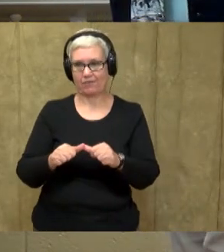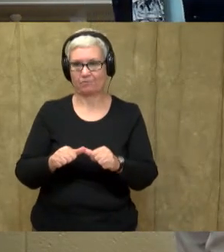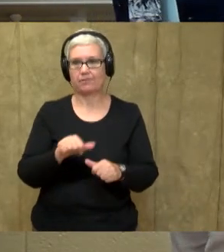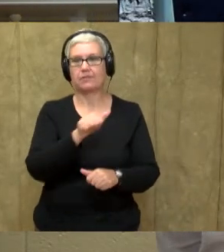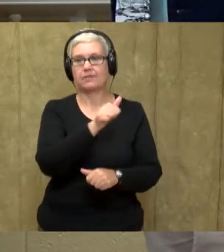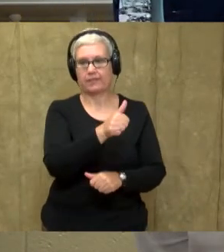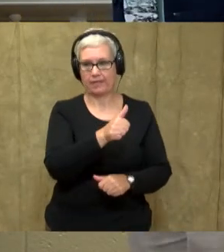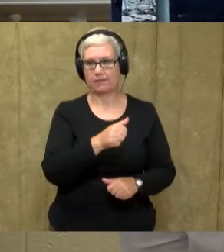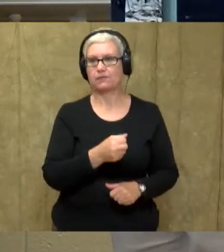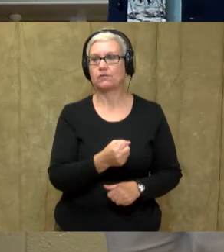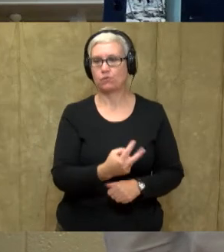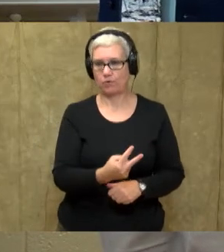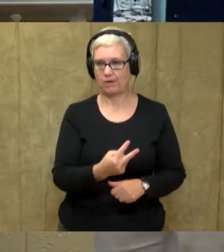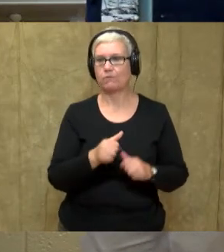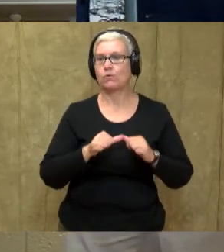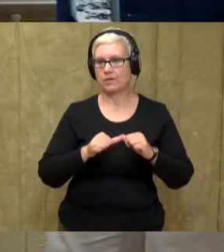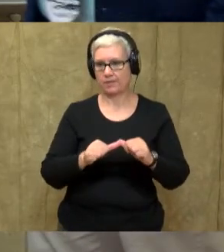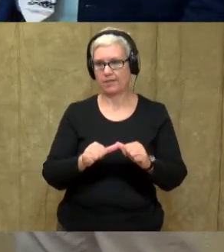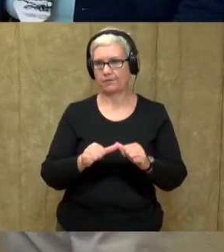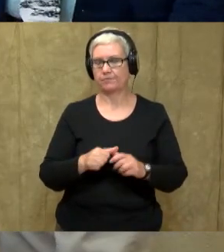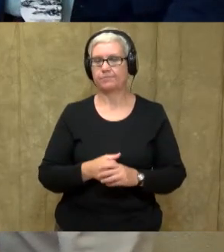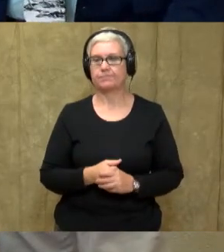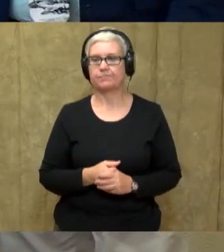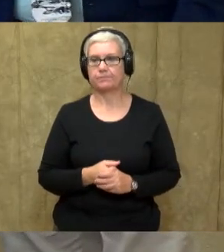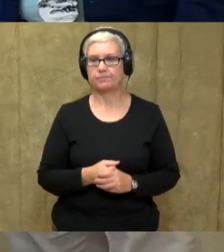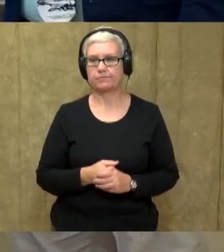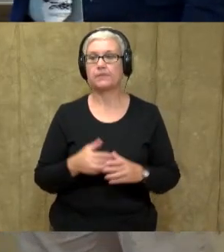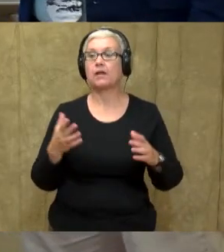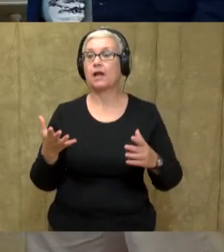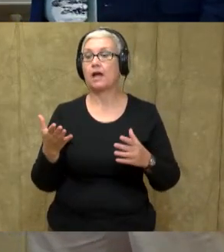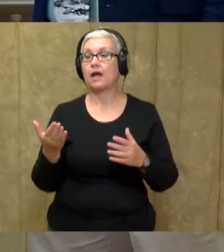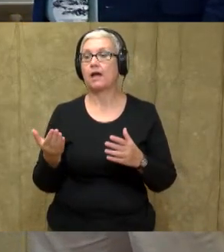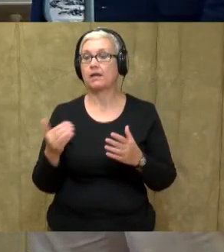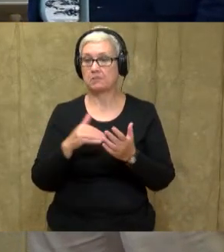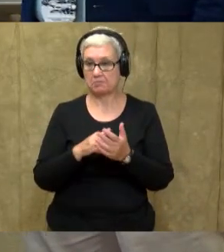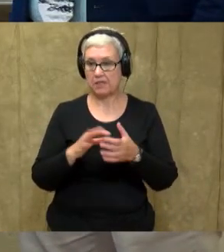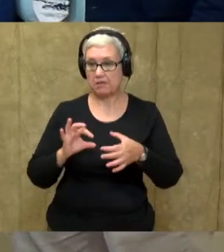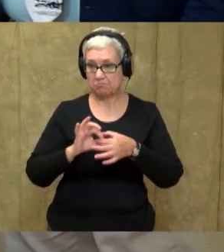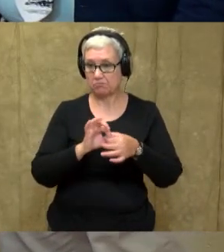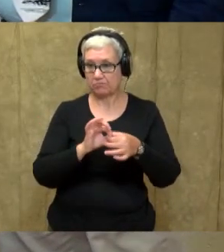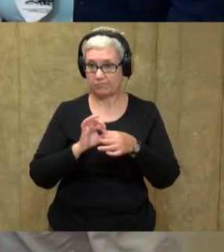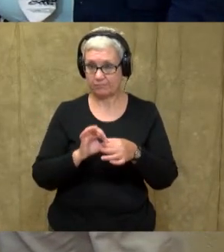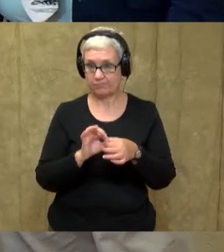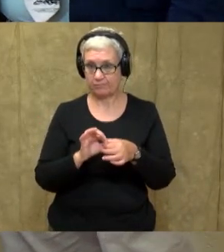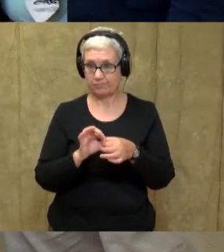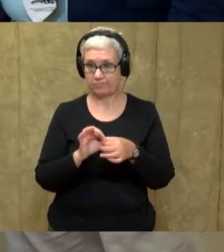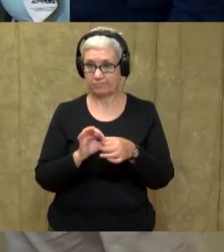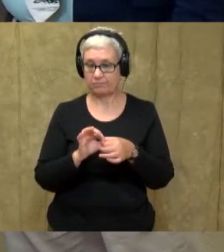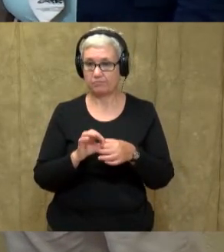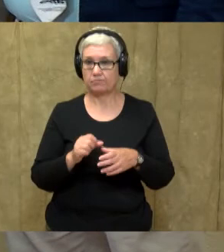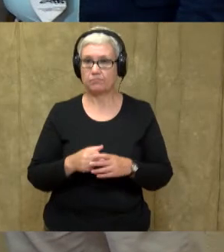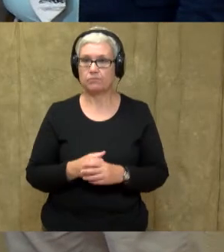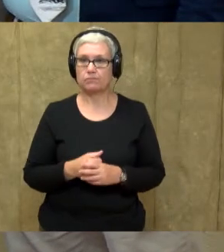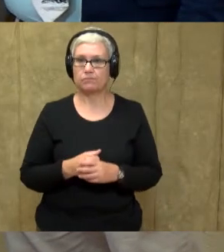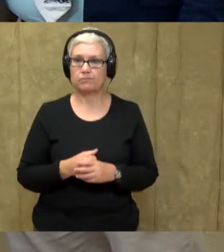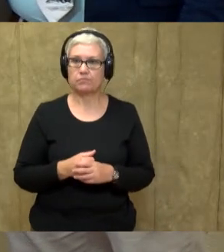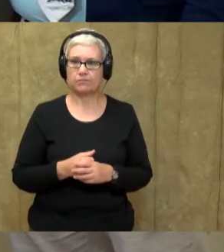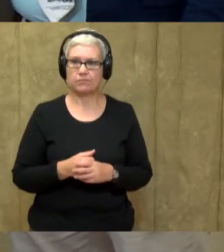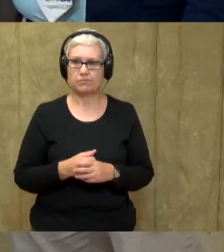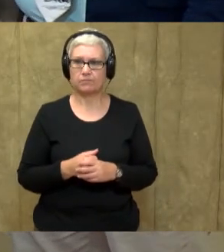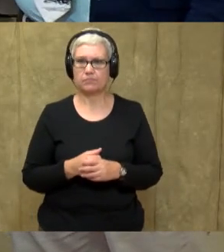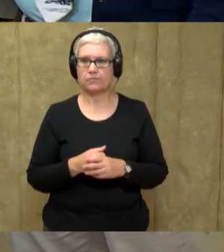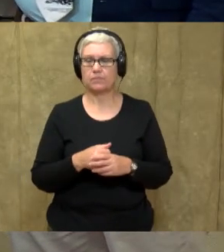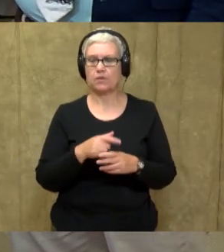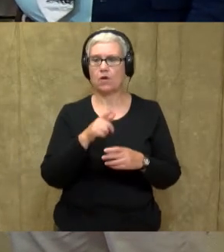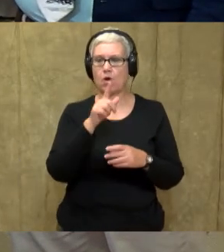10 to 12. Another relationship that I want you kind of noticing is with our length and our